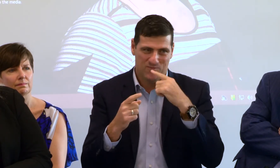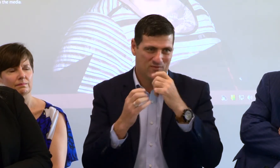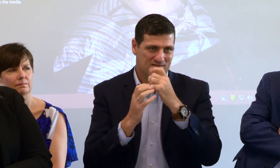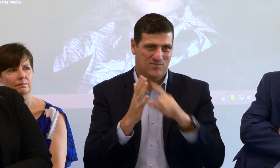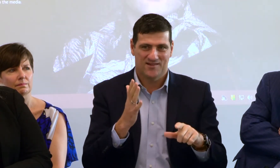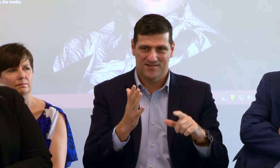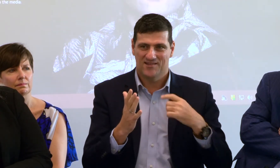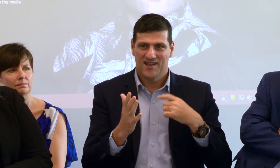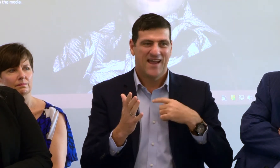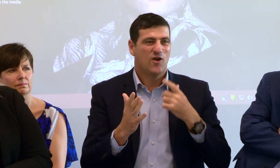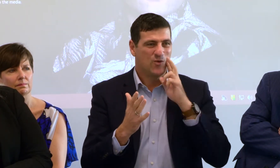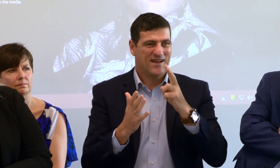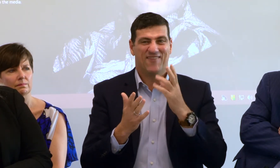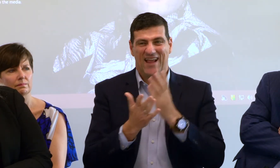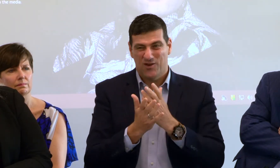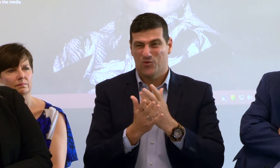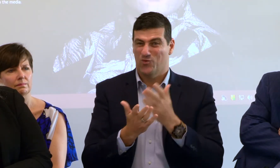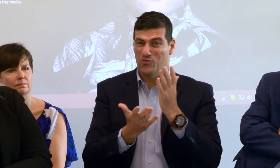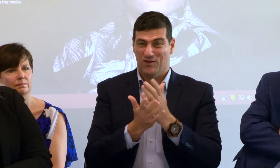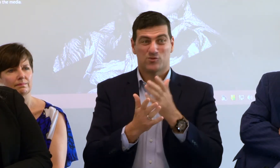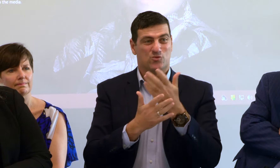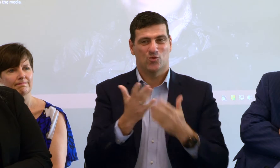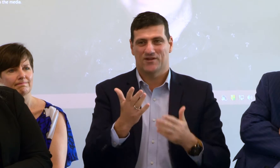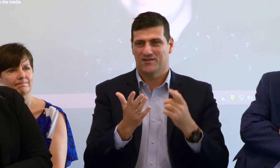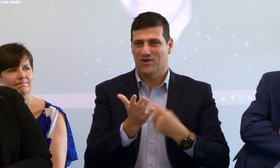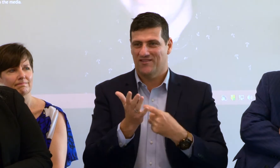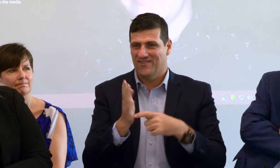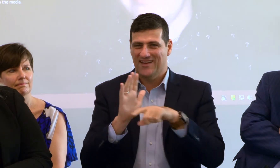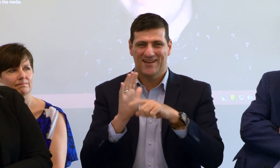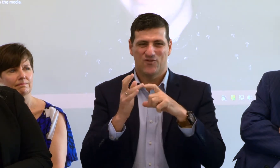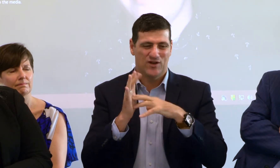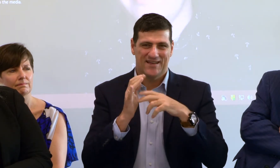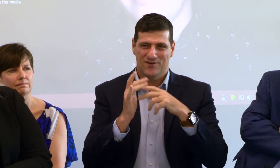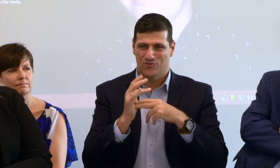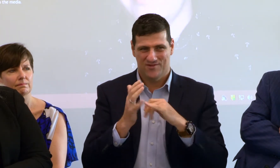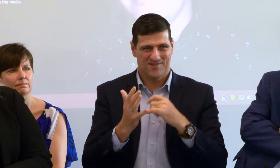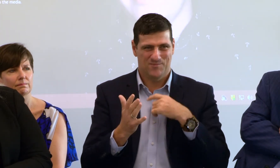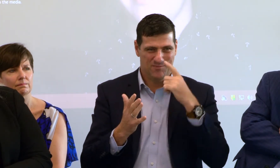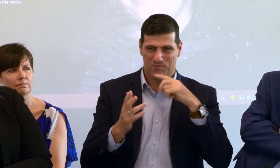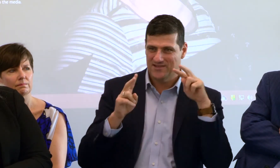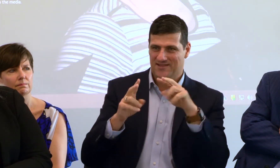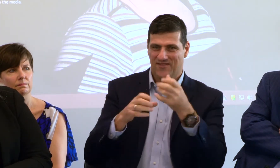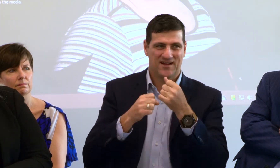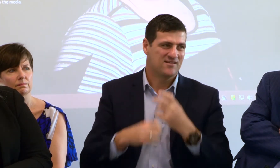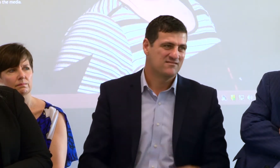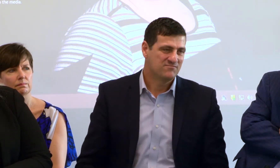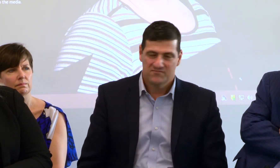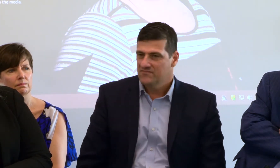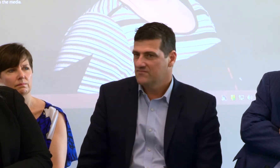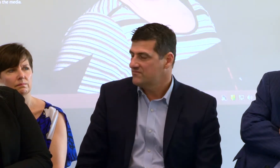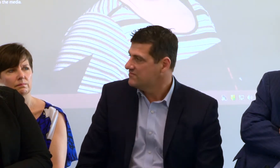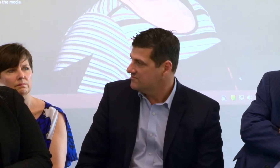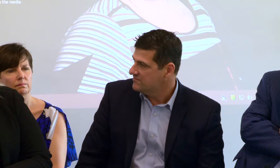differently or talk differently about people with a disability. And report on real stories rather than on